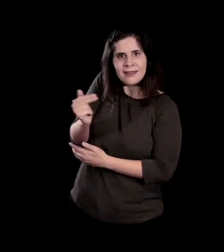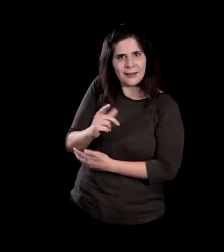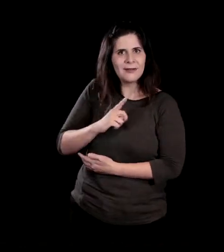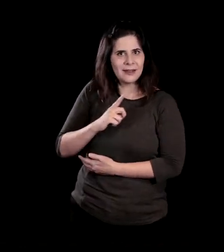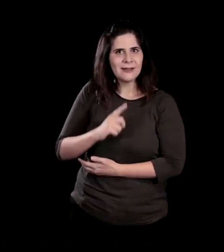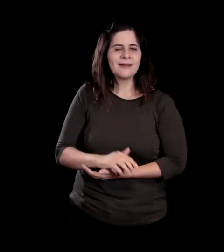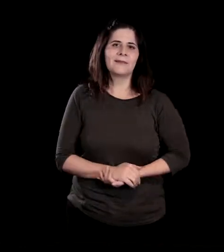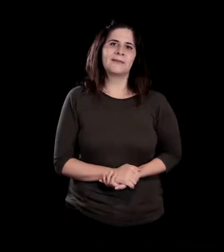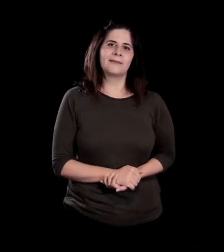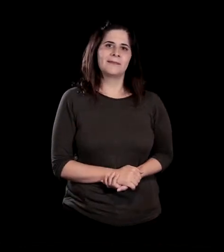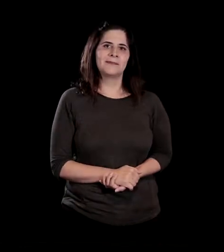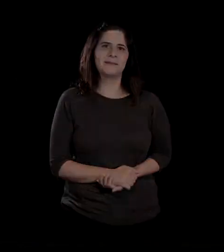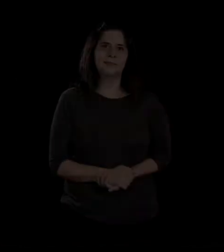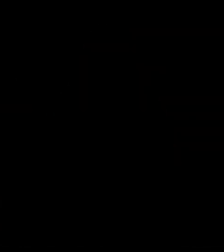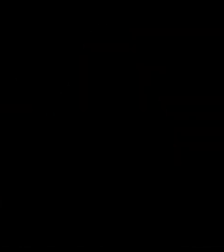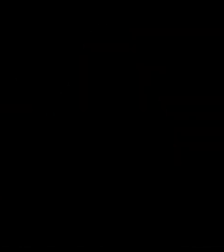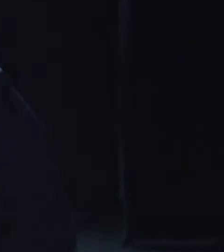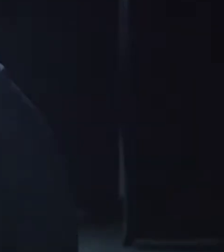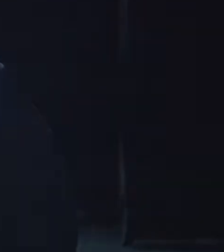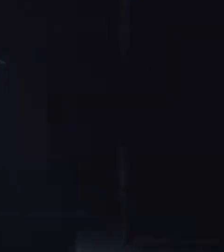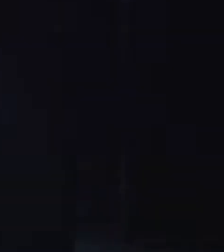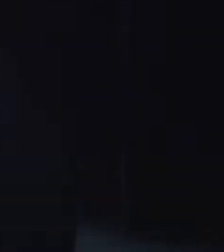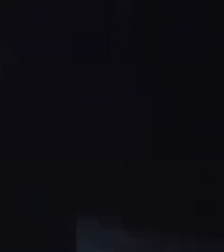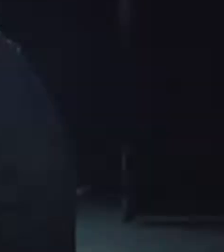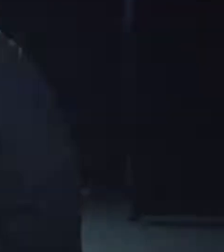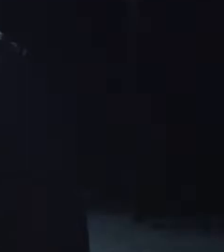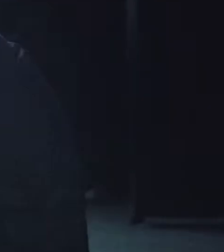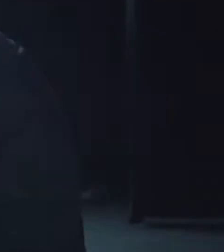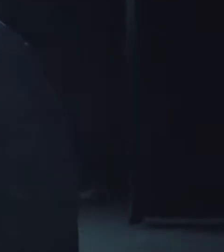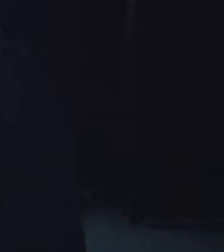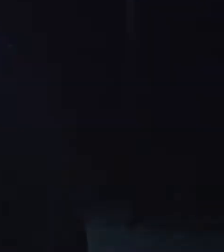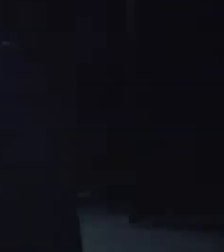in the front that makes some pattern.